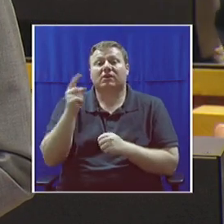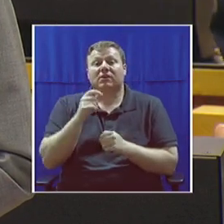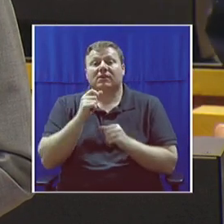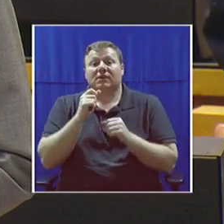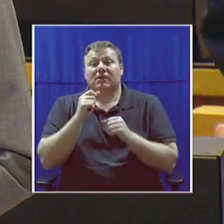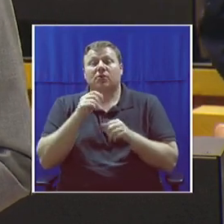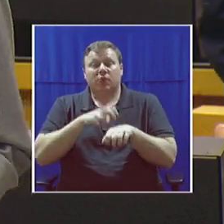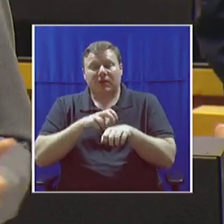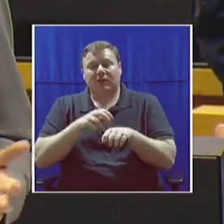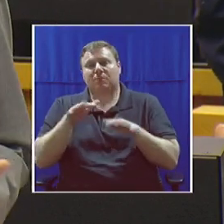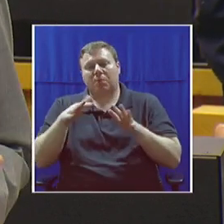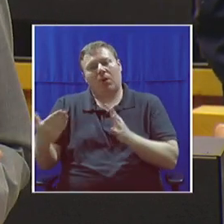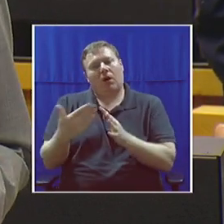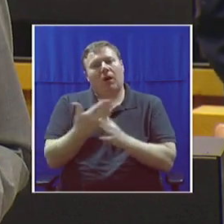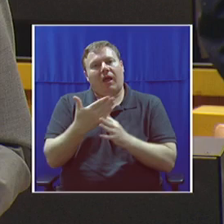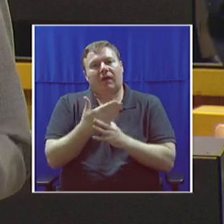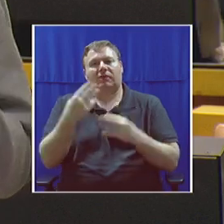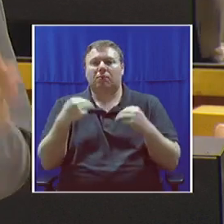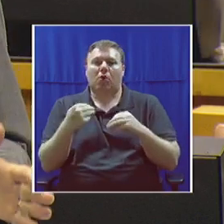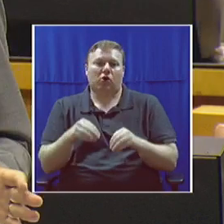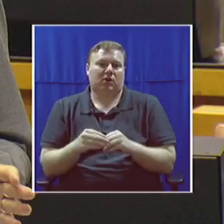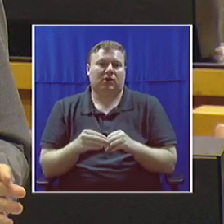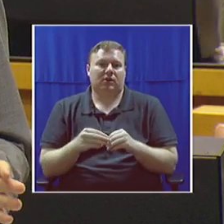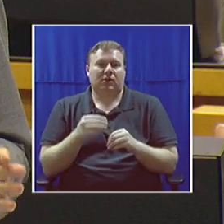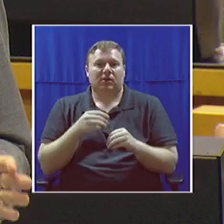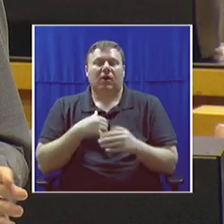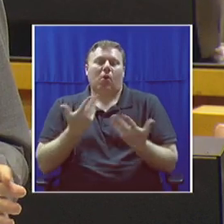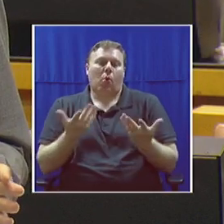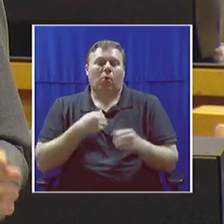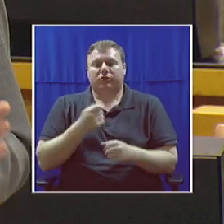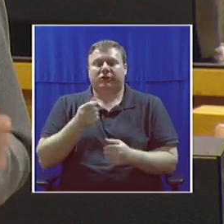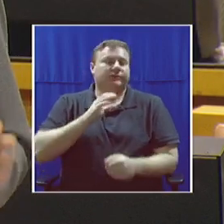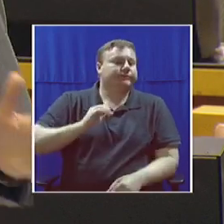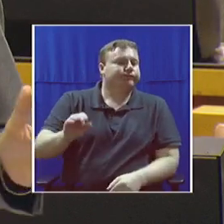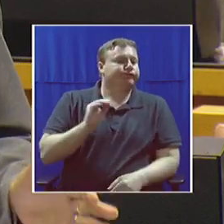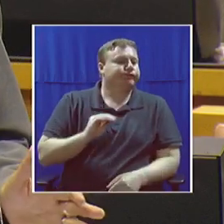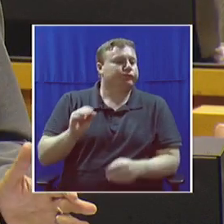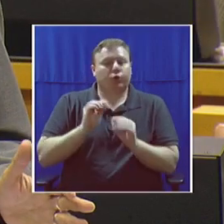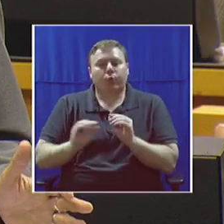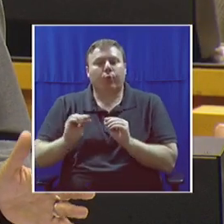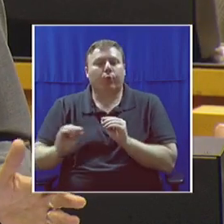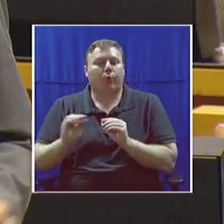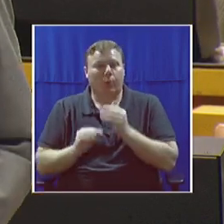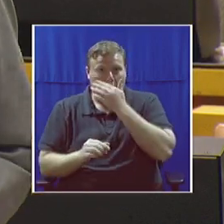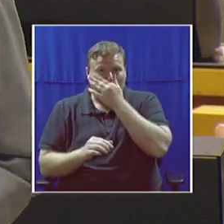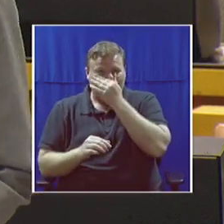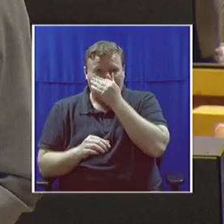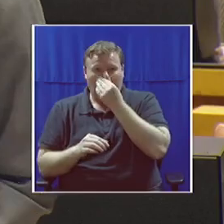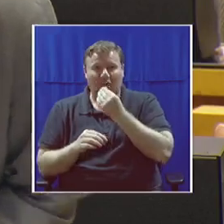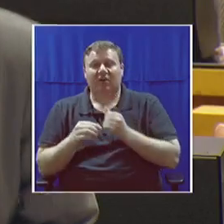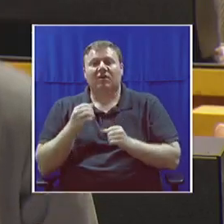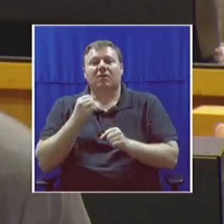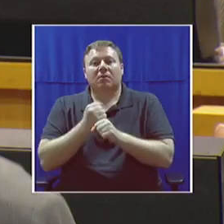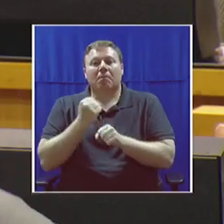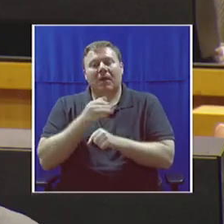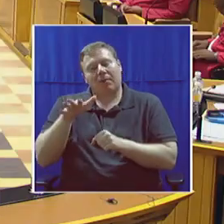Market access then in fact all we're doing is consigning these people even if they have rights to Perpetual